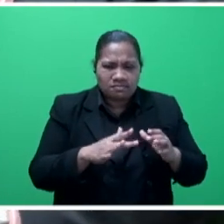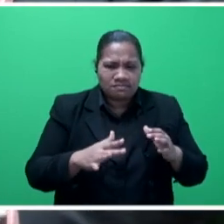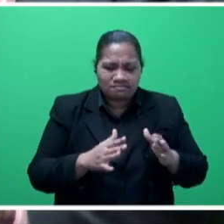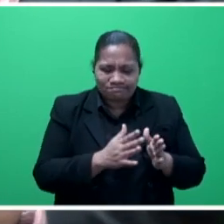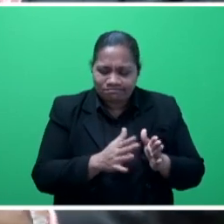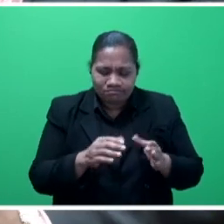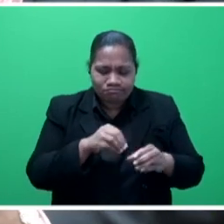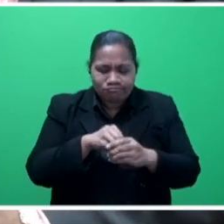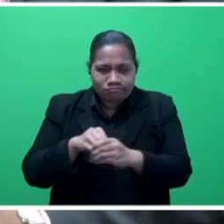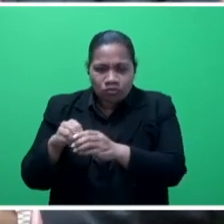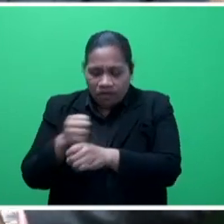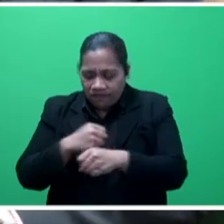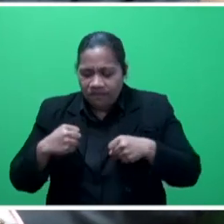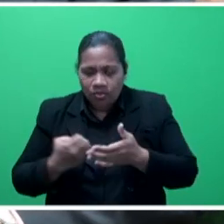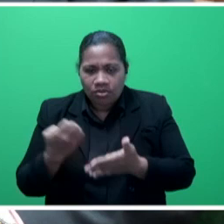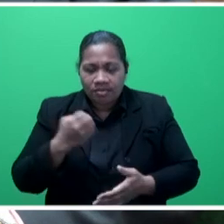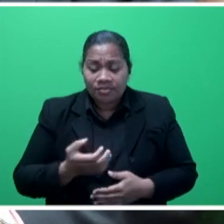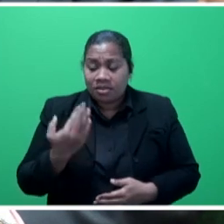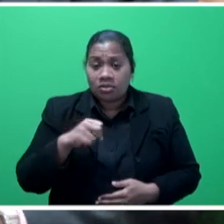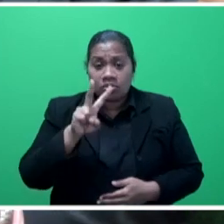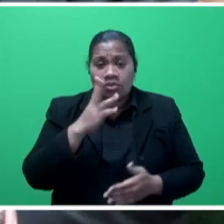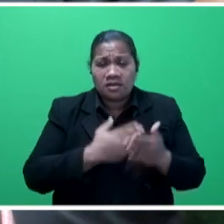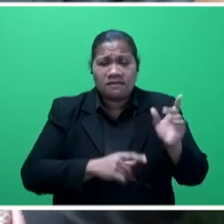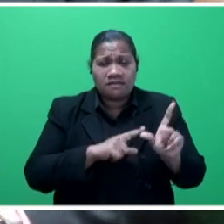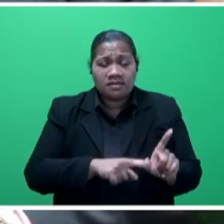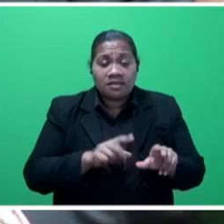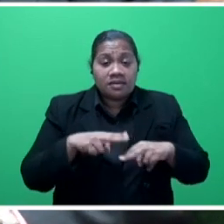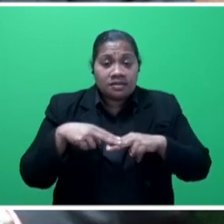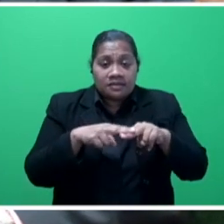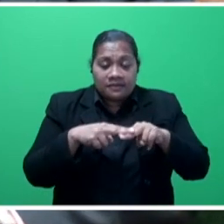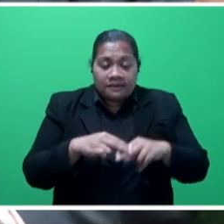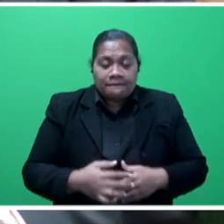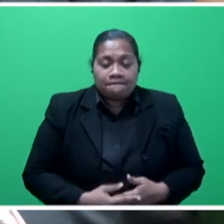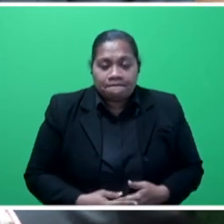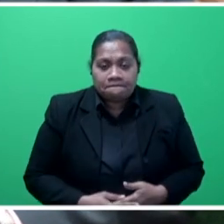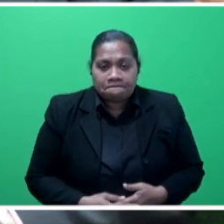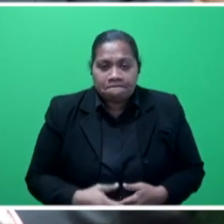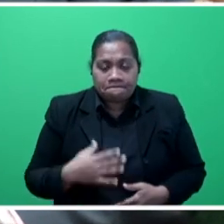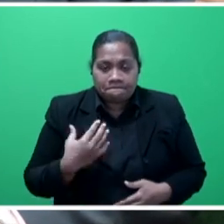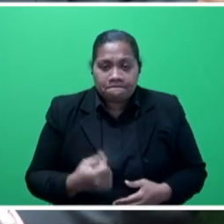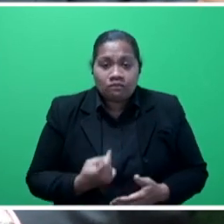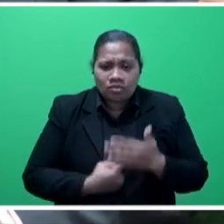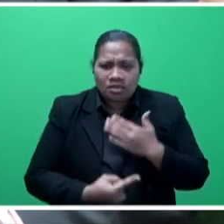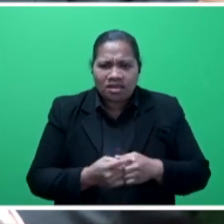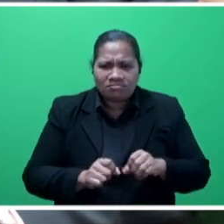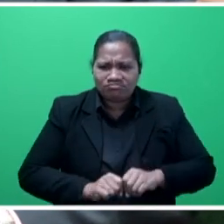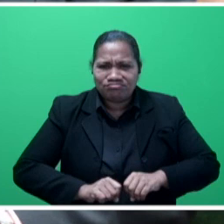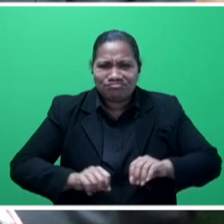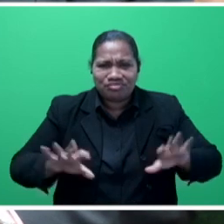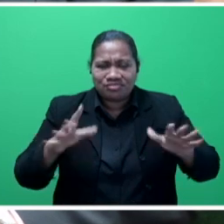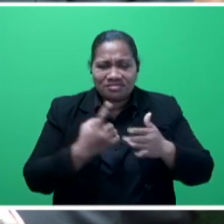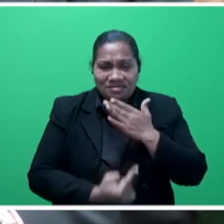Mr. Speaker, sir, in the last 2.5 years, when Fiji faced major blow caused by the COVID-19 pandemic, we all know